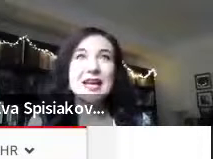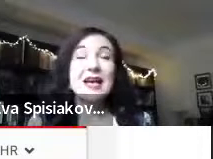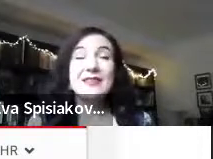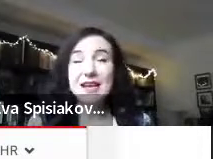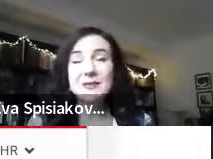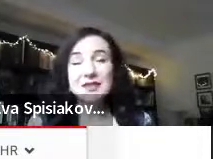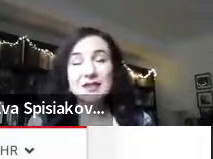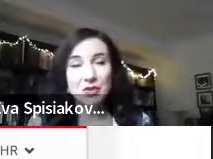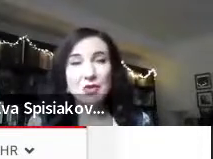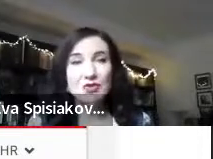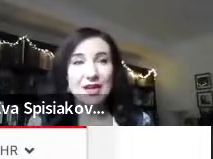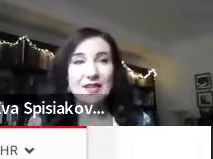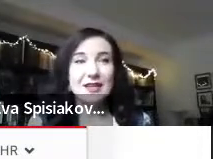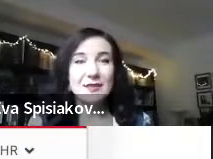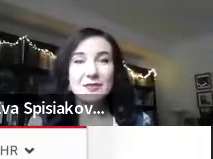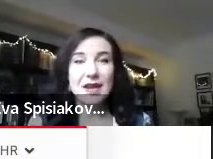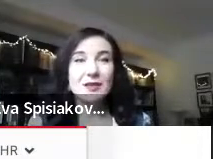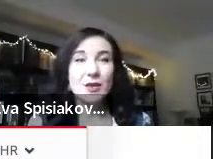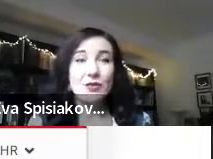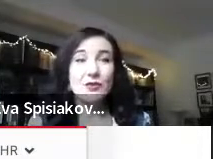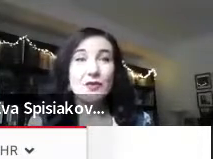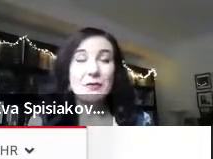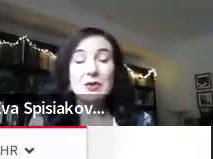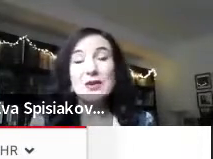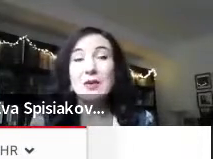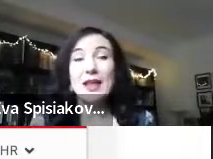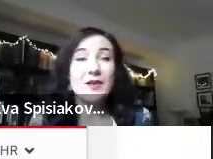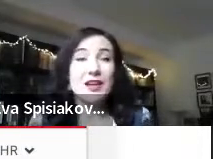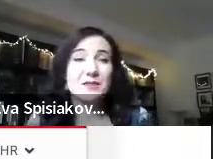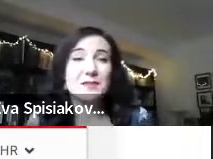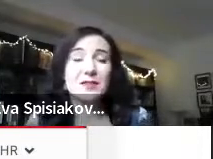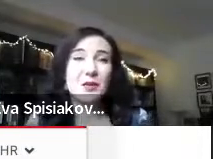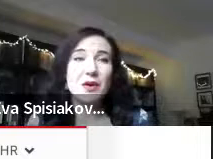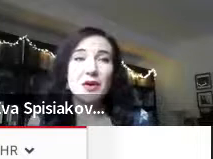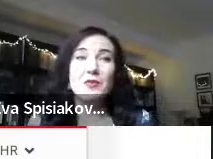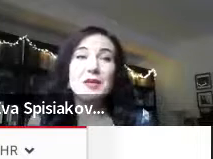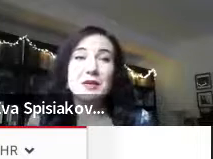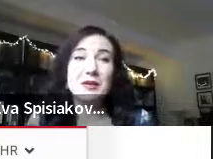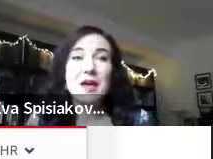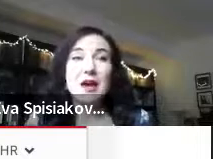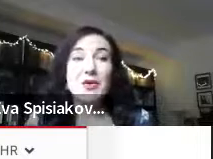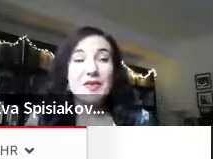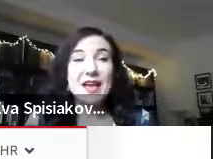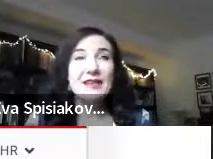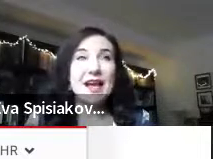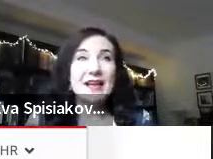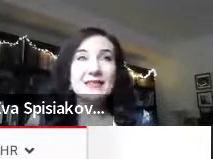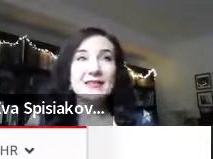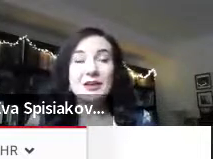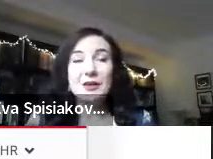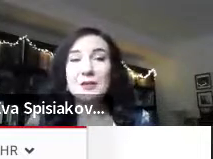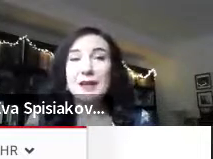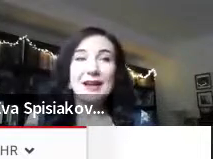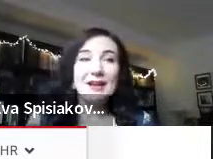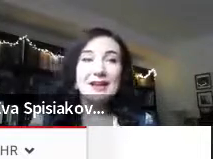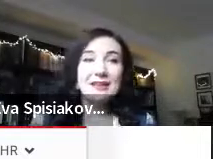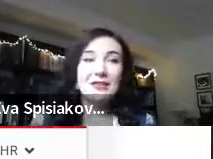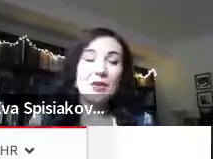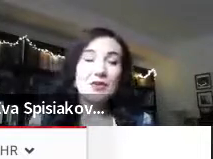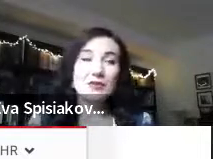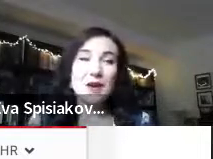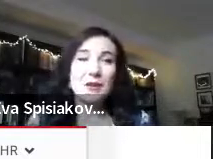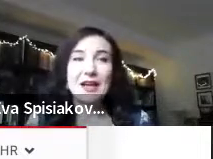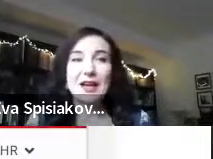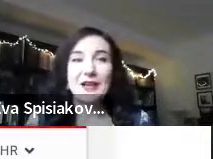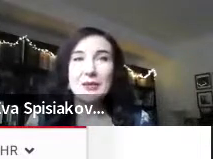few years, there has been a huge rise of what we call ecofascism. So a lot of people who think that, the planet